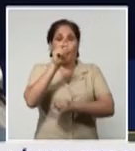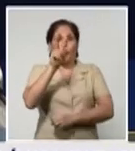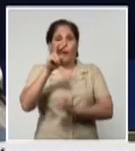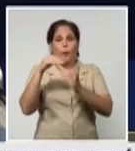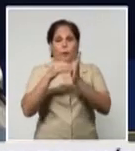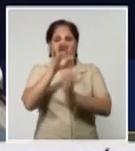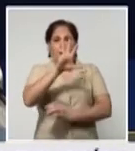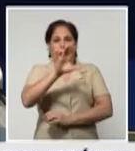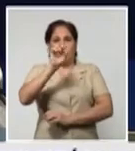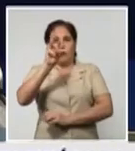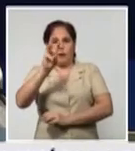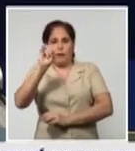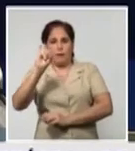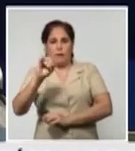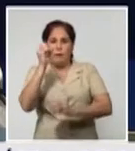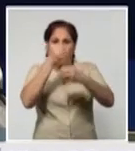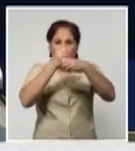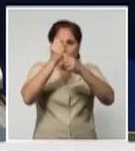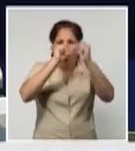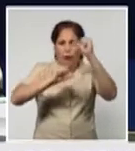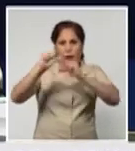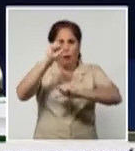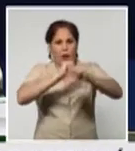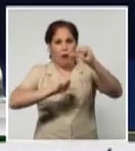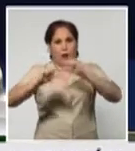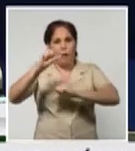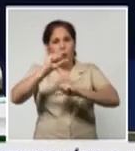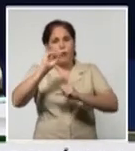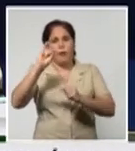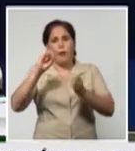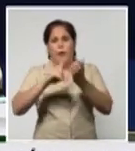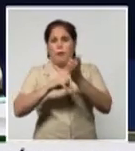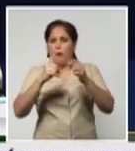2,536 samples in the Pedro Curie Tropical Medicine Institute,